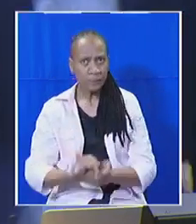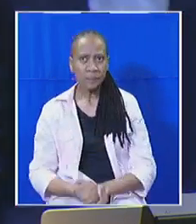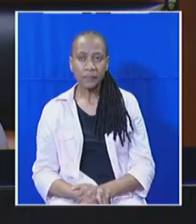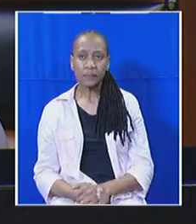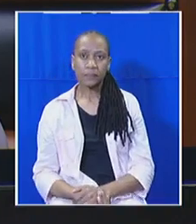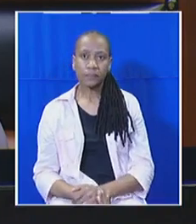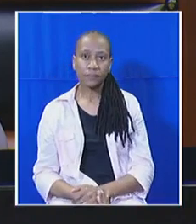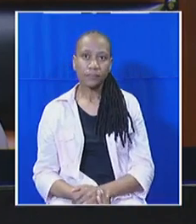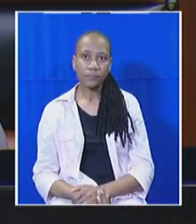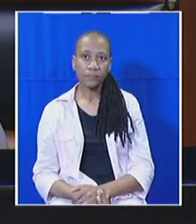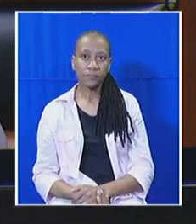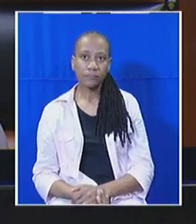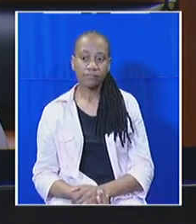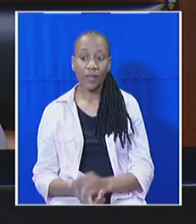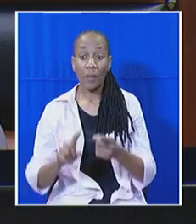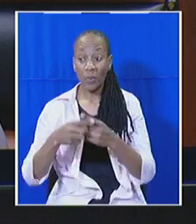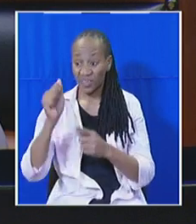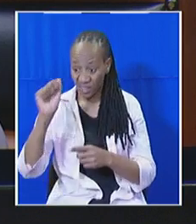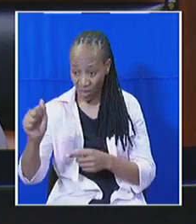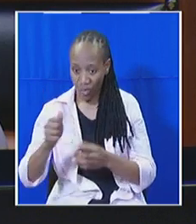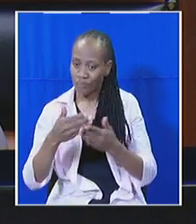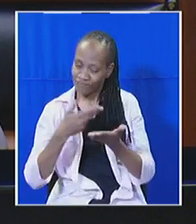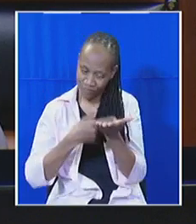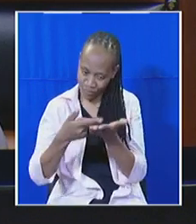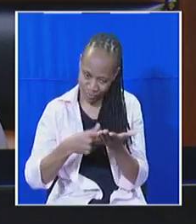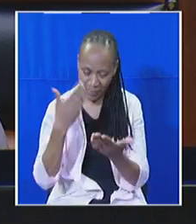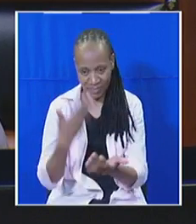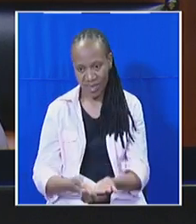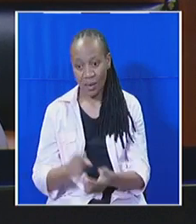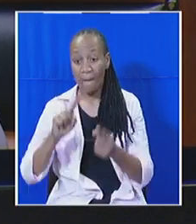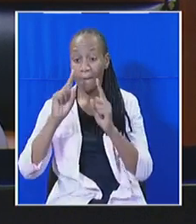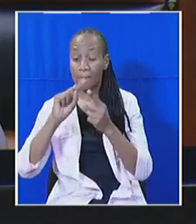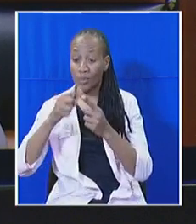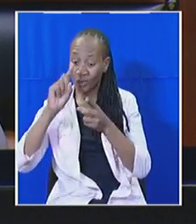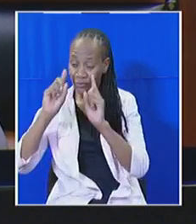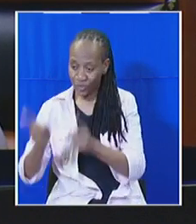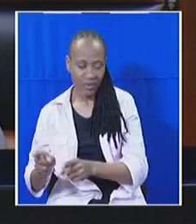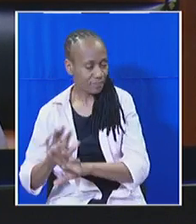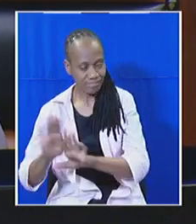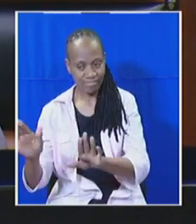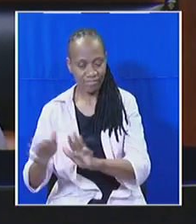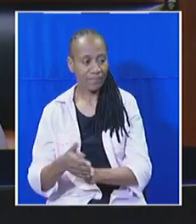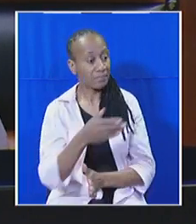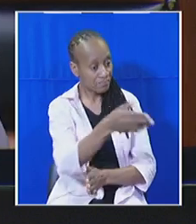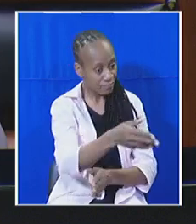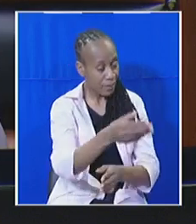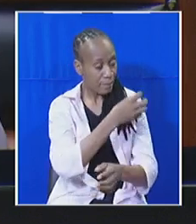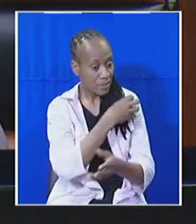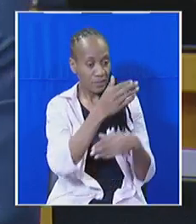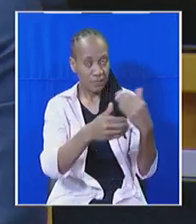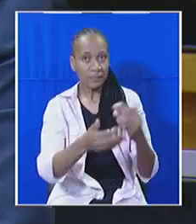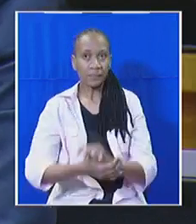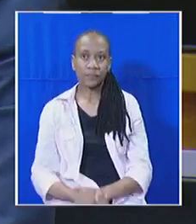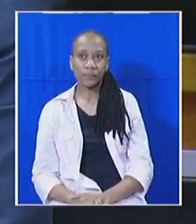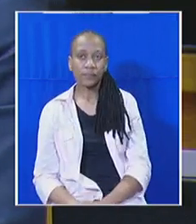Unfortunately, that is a point of debate. It's not a point of order. Thank you. Continue, Honorable. Yes,